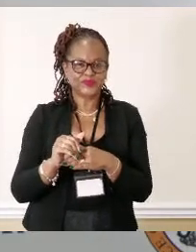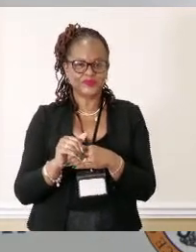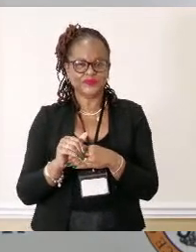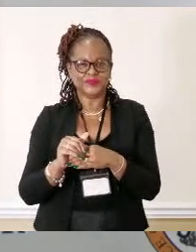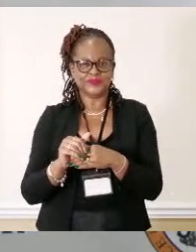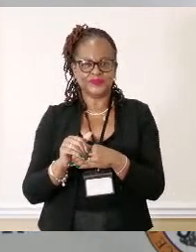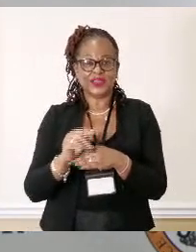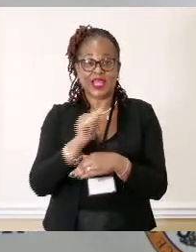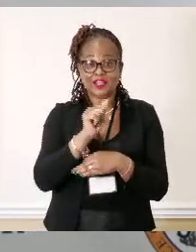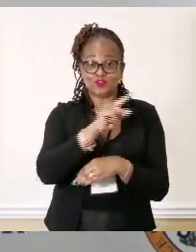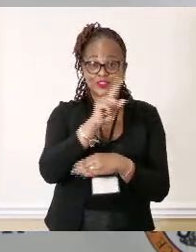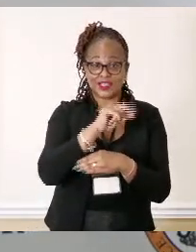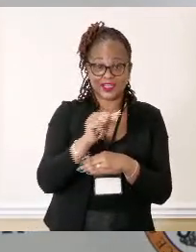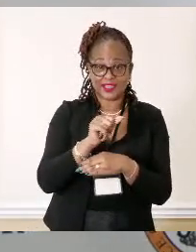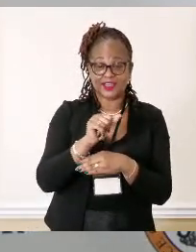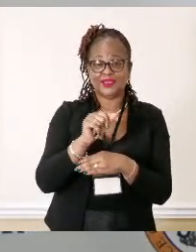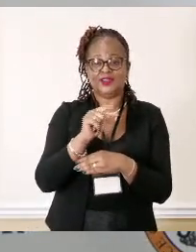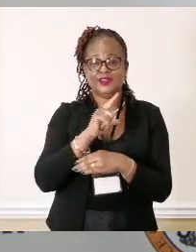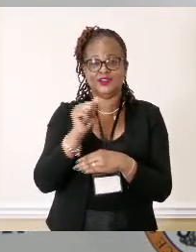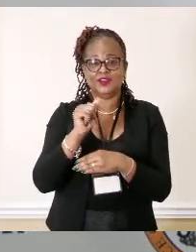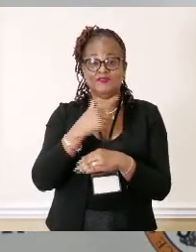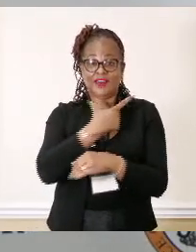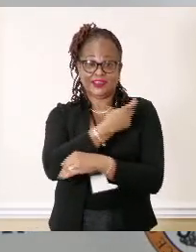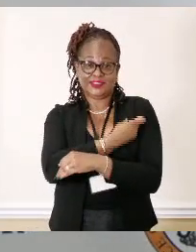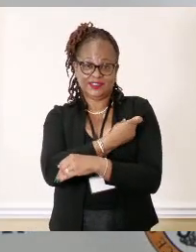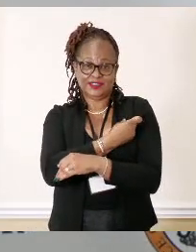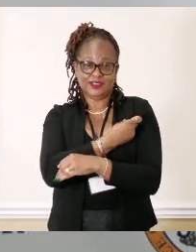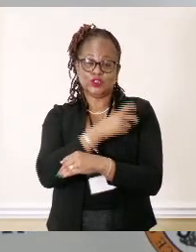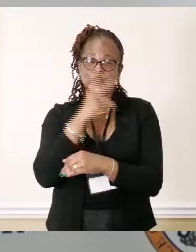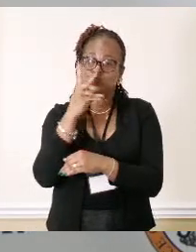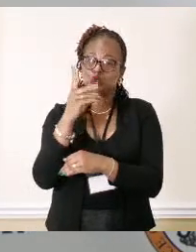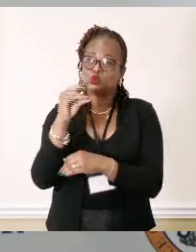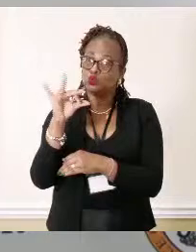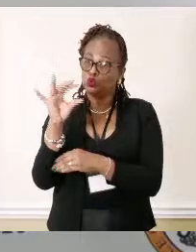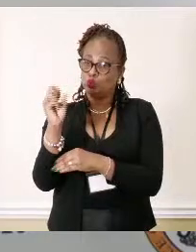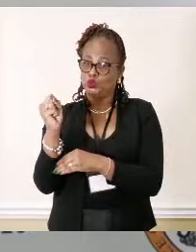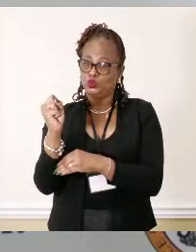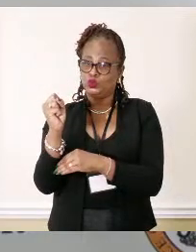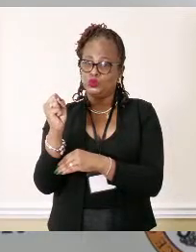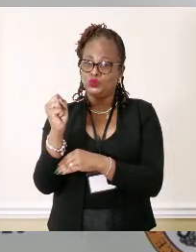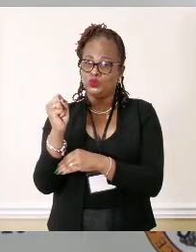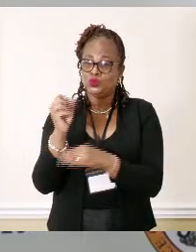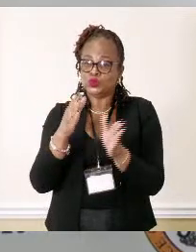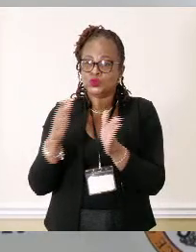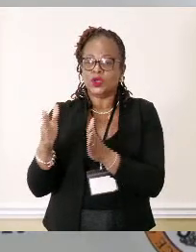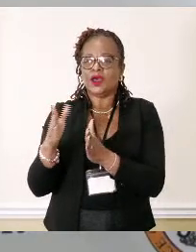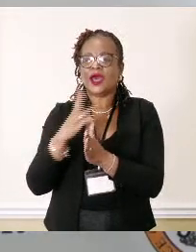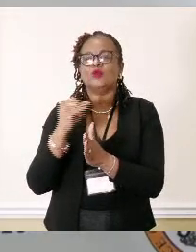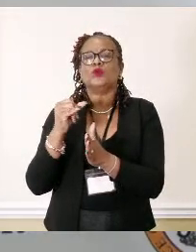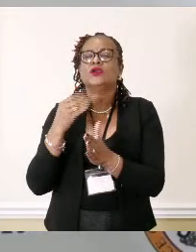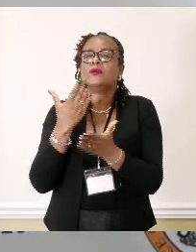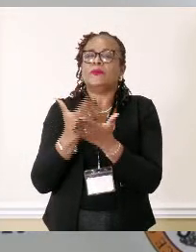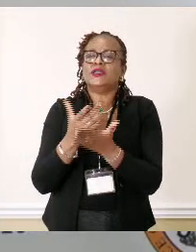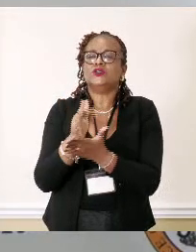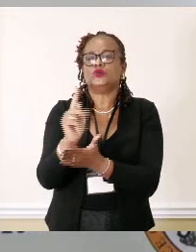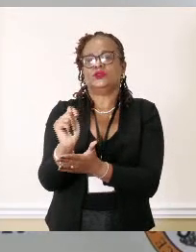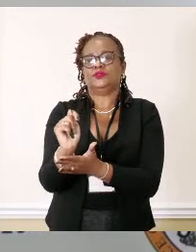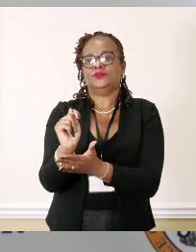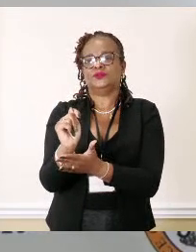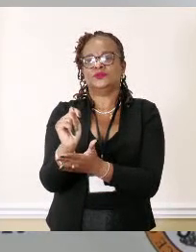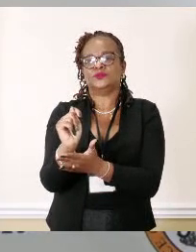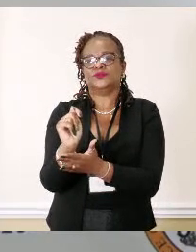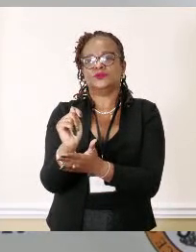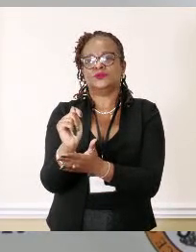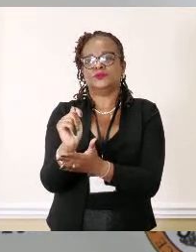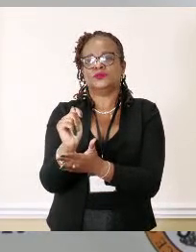The AstraZeneca COVID-19 vaccine is a 2-dose regimen, and we are committed to it.